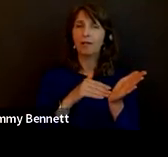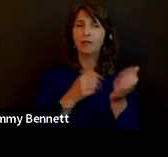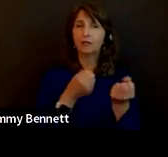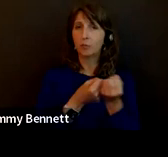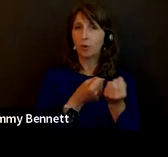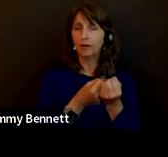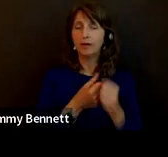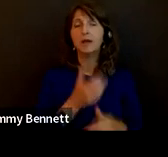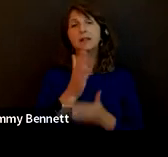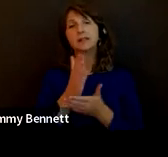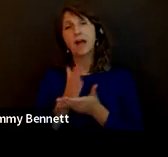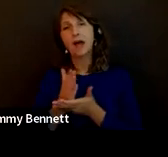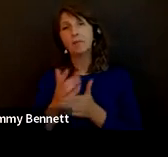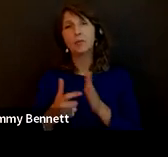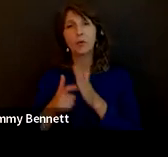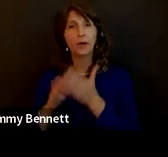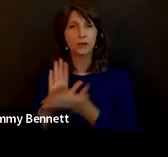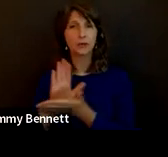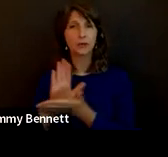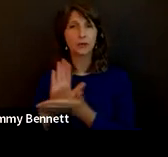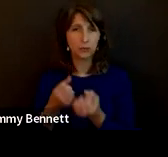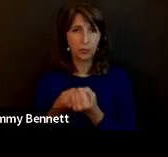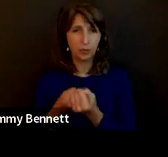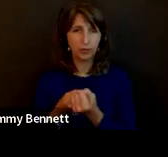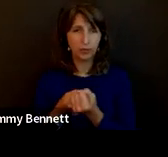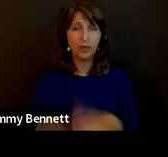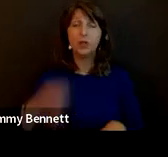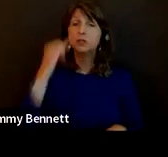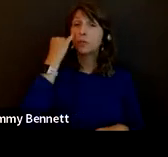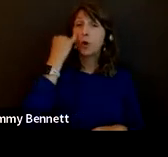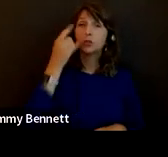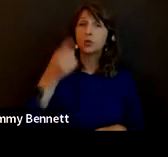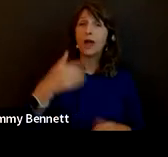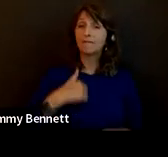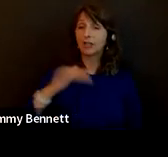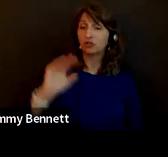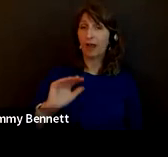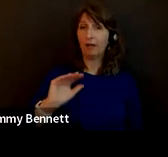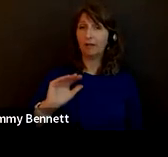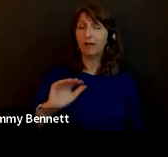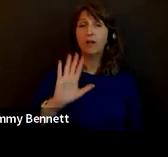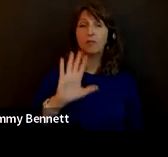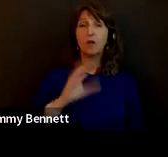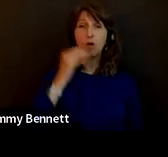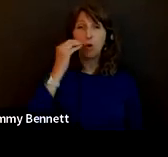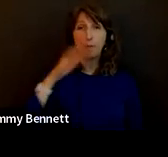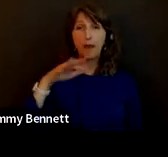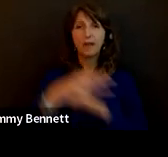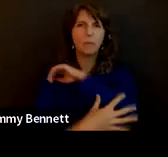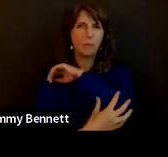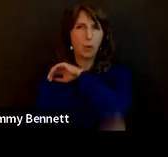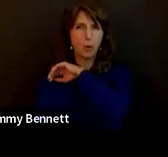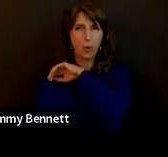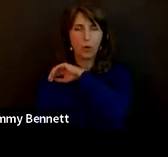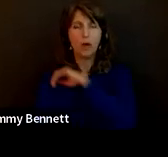requirement. The difference is if you have a child who lives in poverty that you suspect has a disability that's going to require a